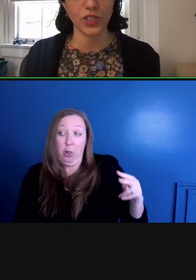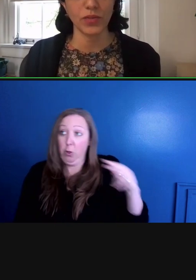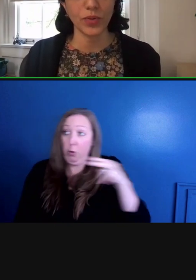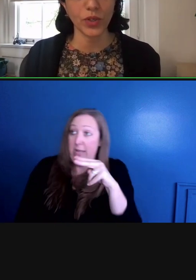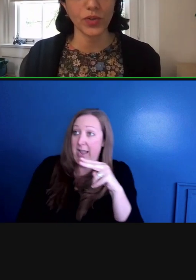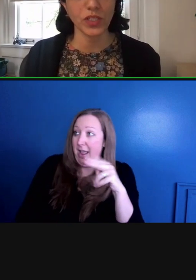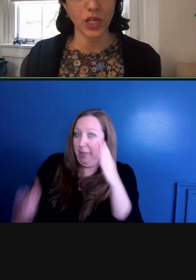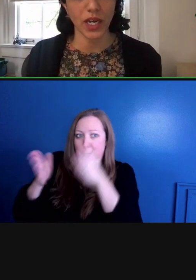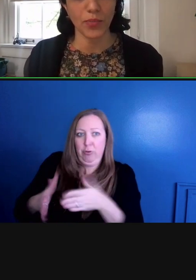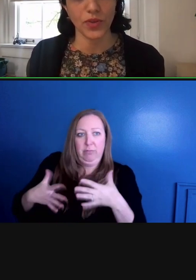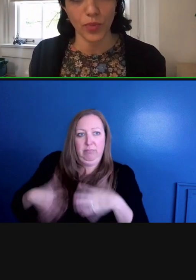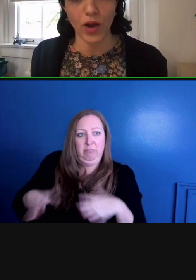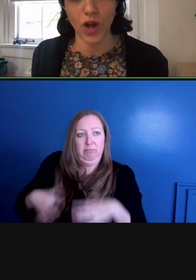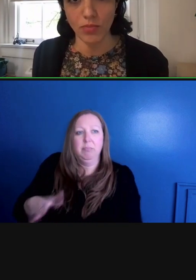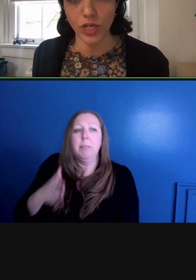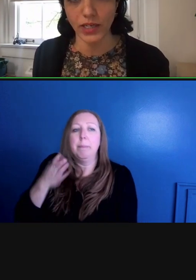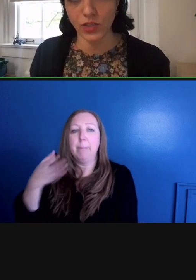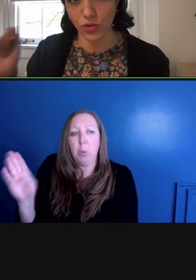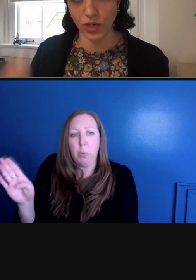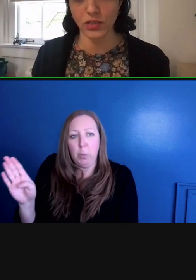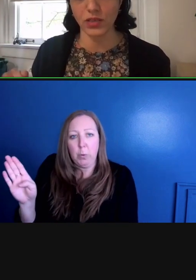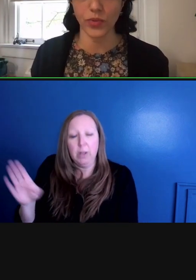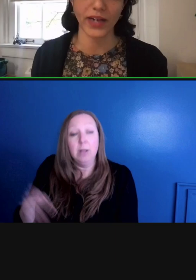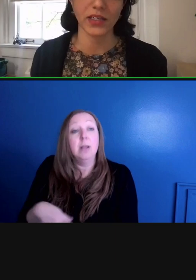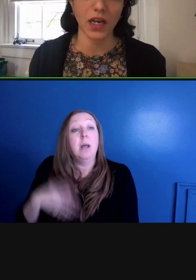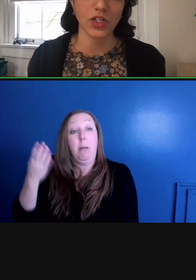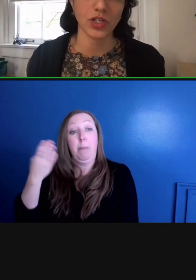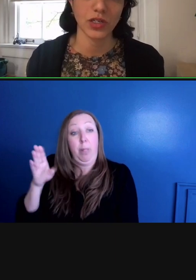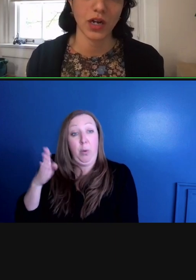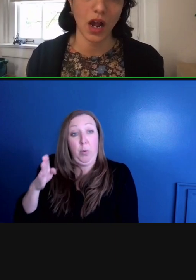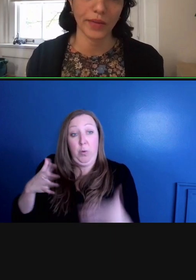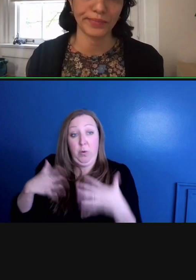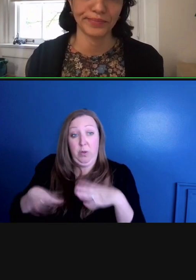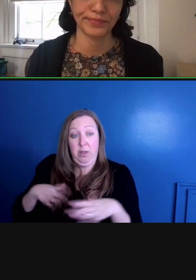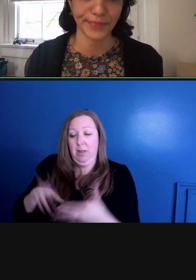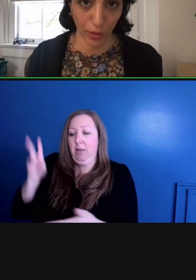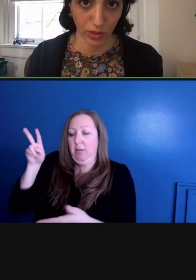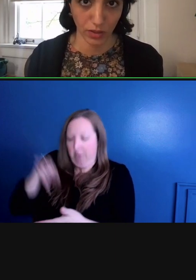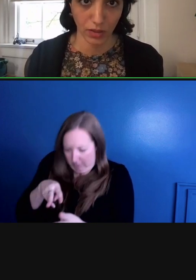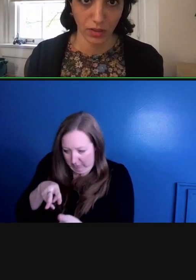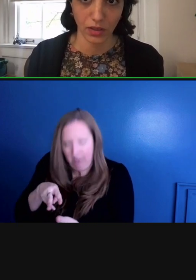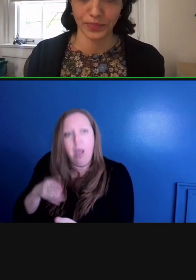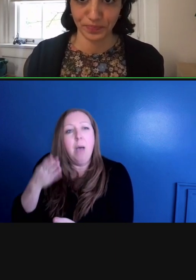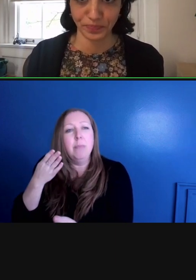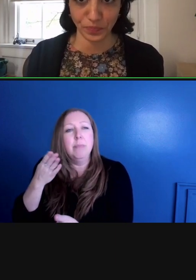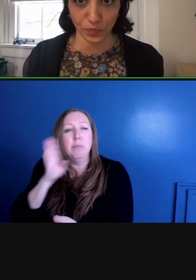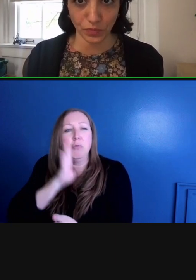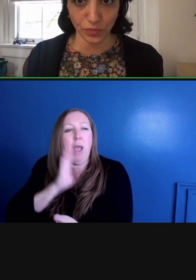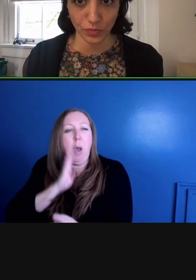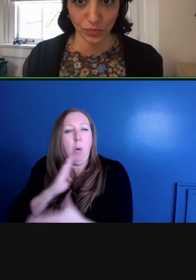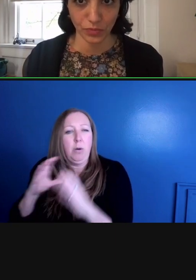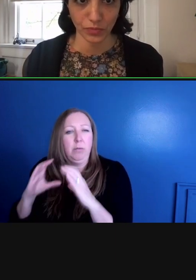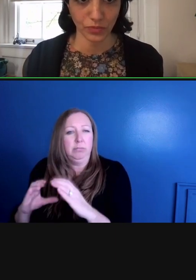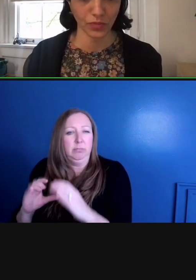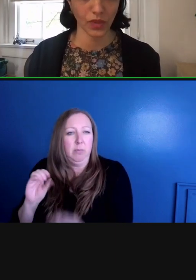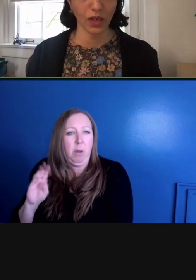The person in blue is looking at the brown object, so there's a directed edge down.